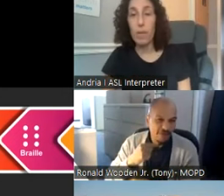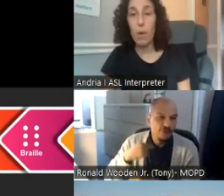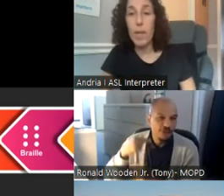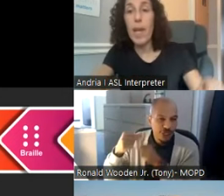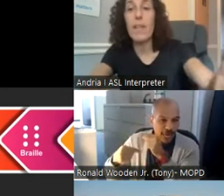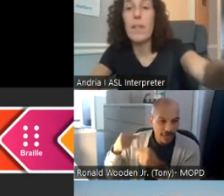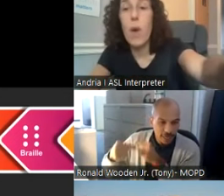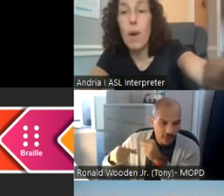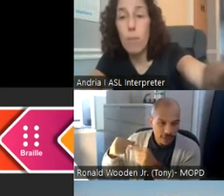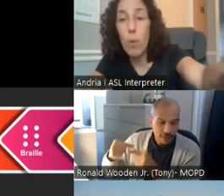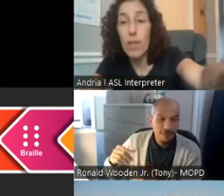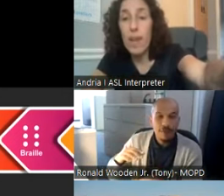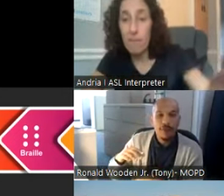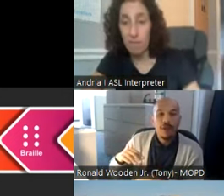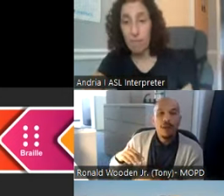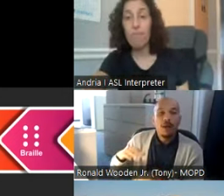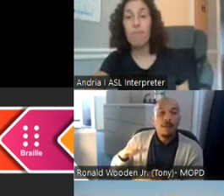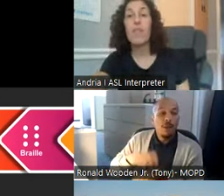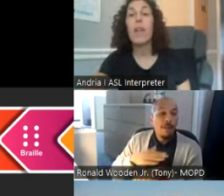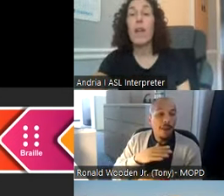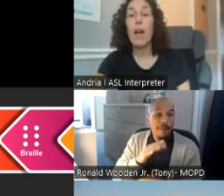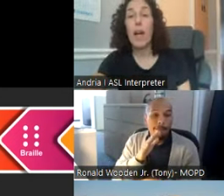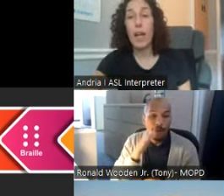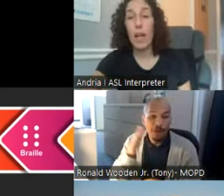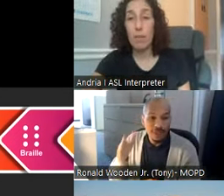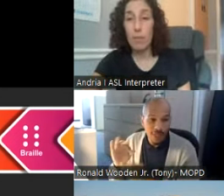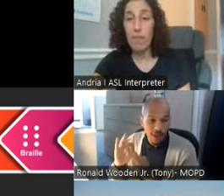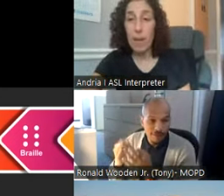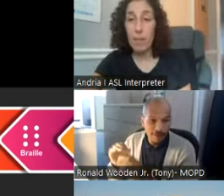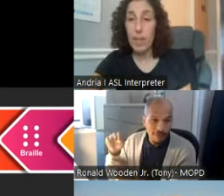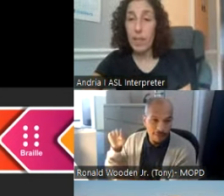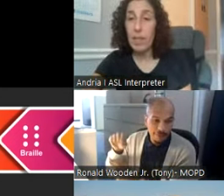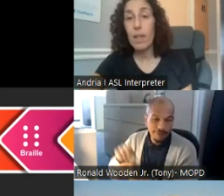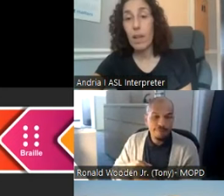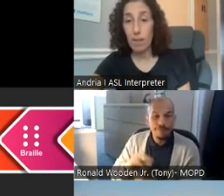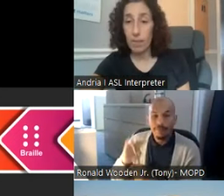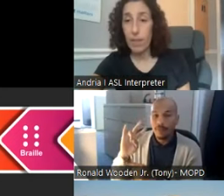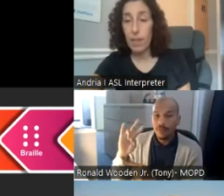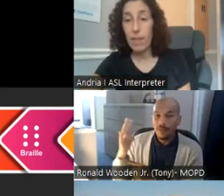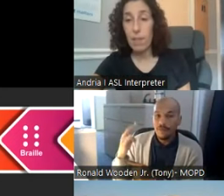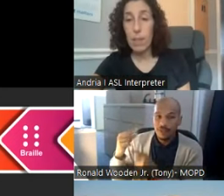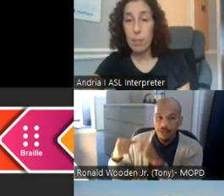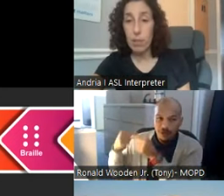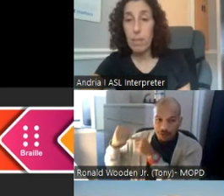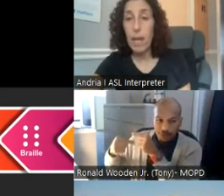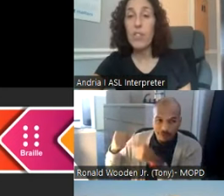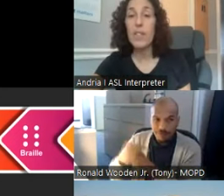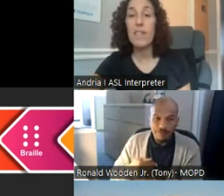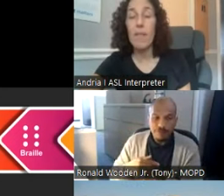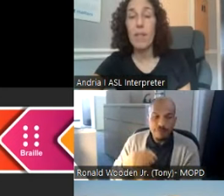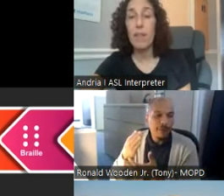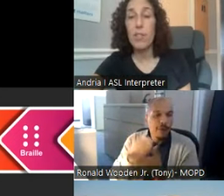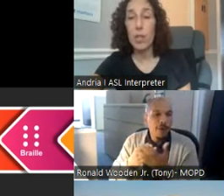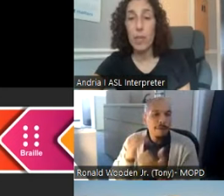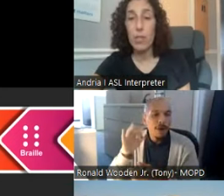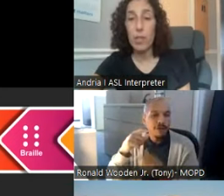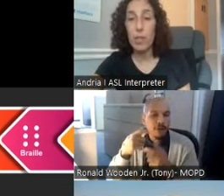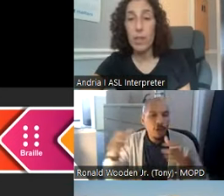You all know me. And as you know, I'm born deaf. I am from a family of deaf people. I'm actually the